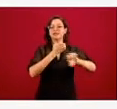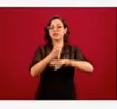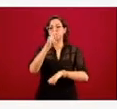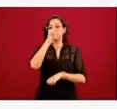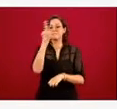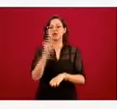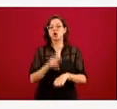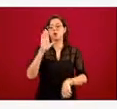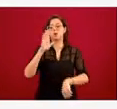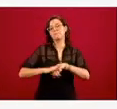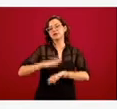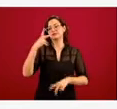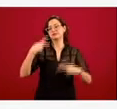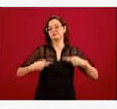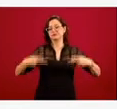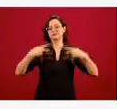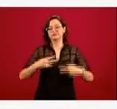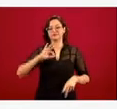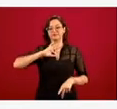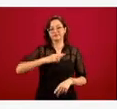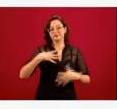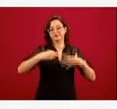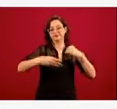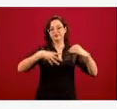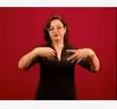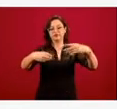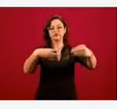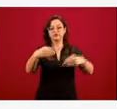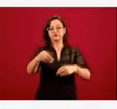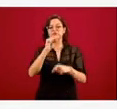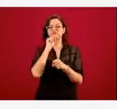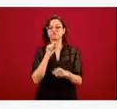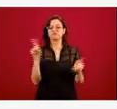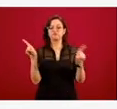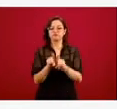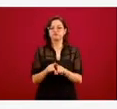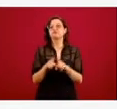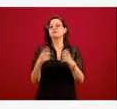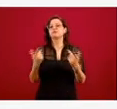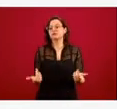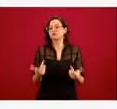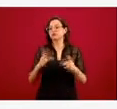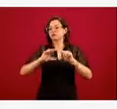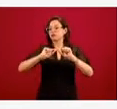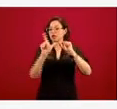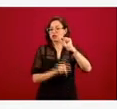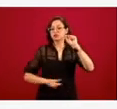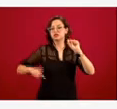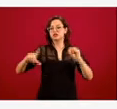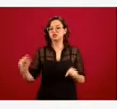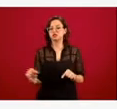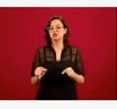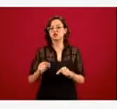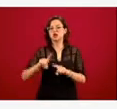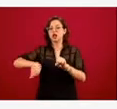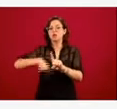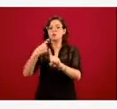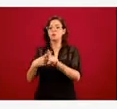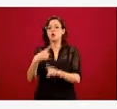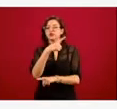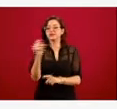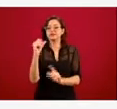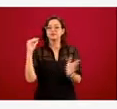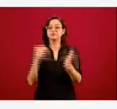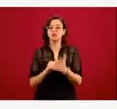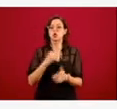a bar graph, and you can quickly identify which states are the ones that have a higher